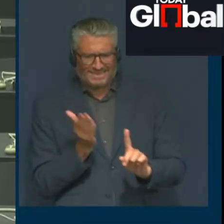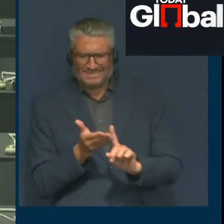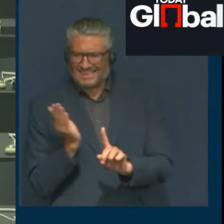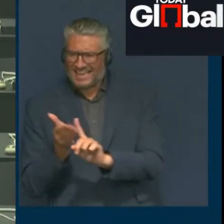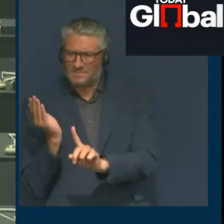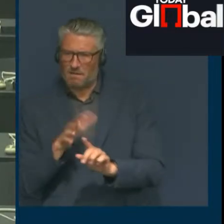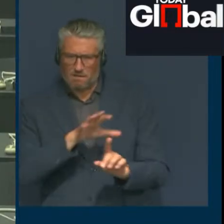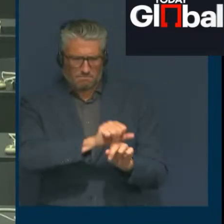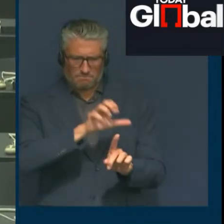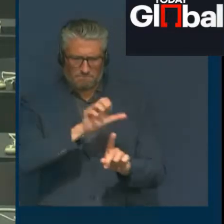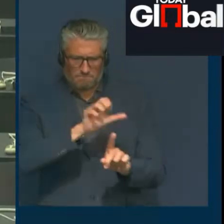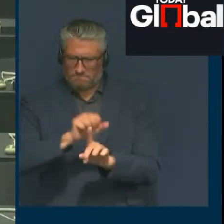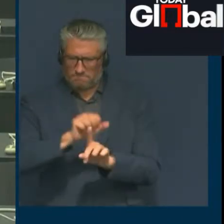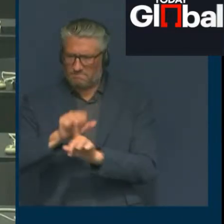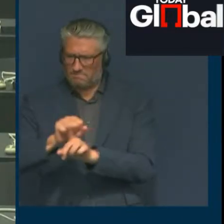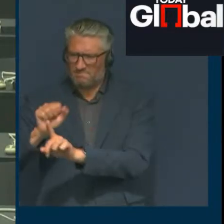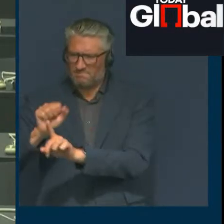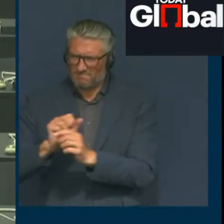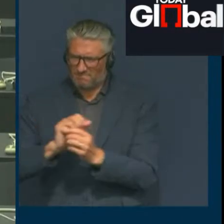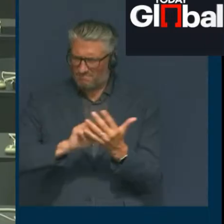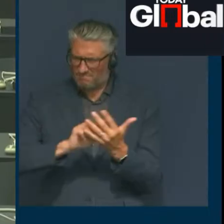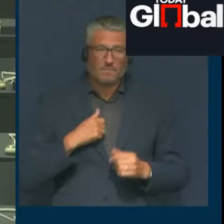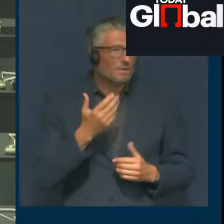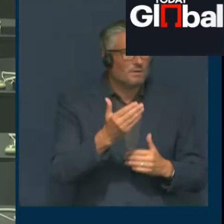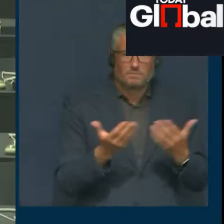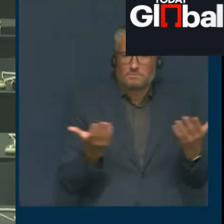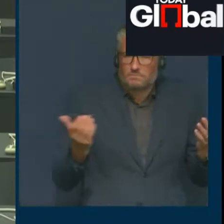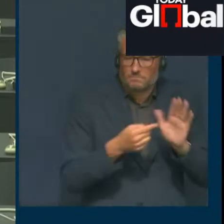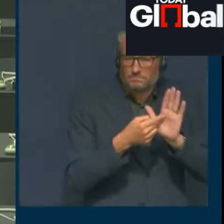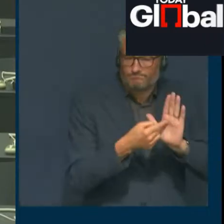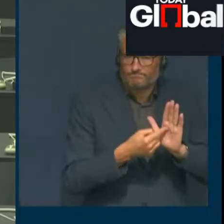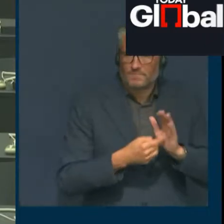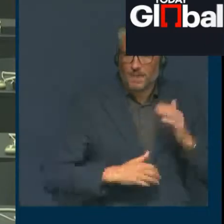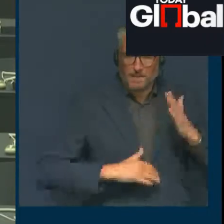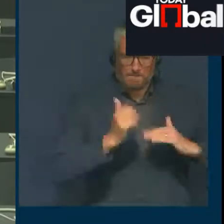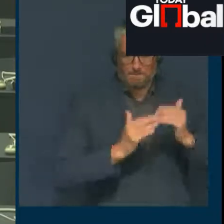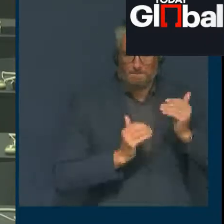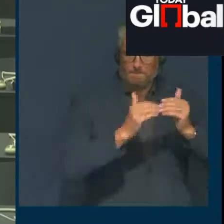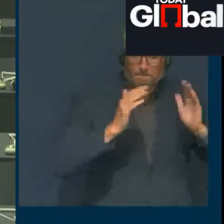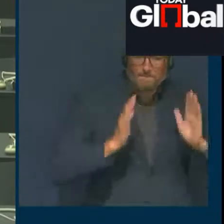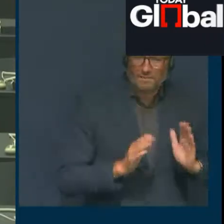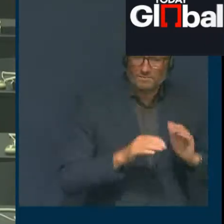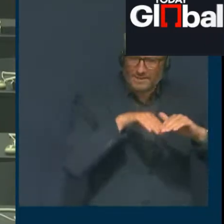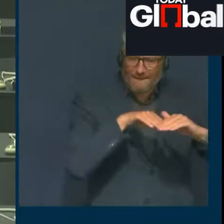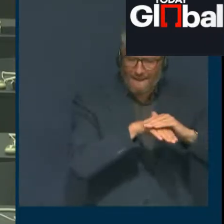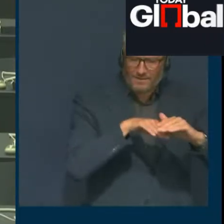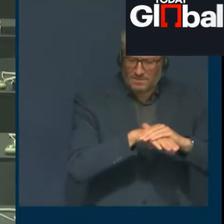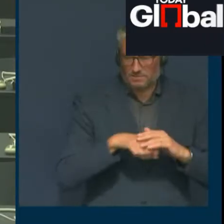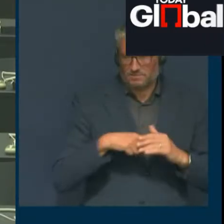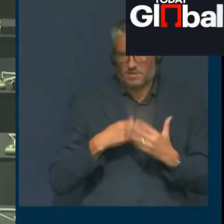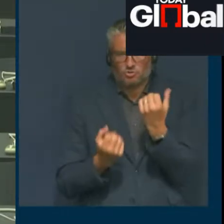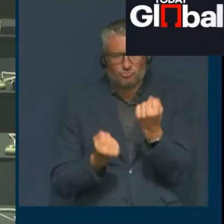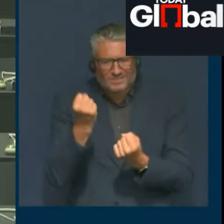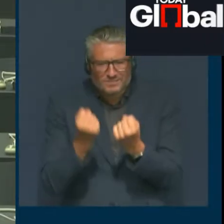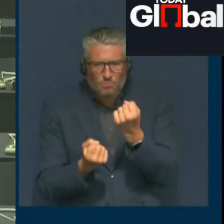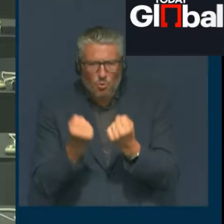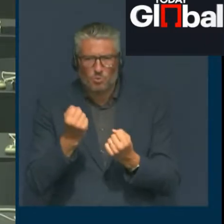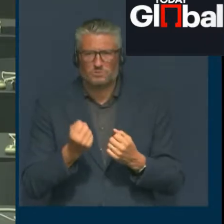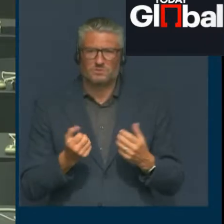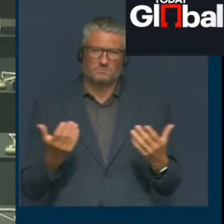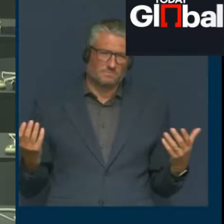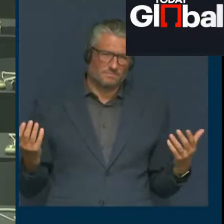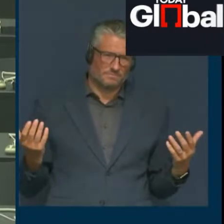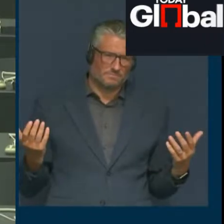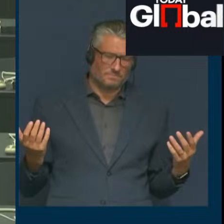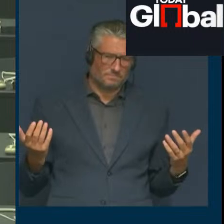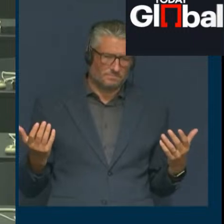to accessibility to buildings, public transport, and digital services in line with Article 9 of the